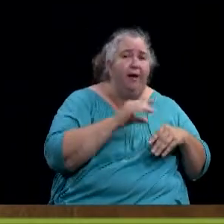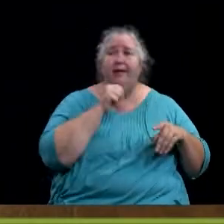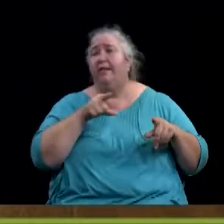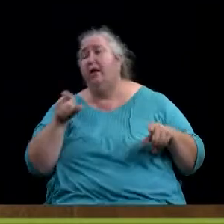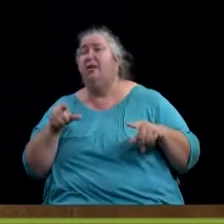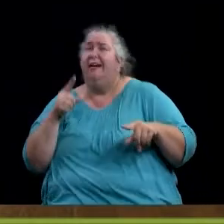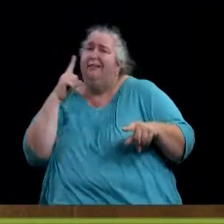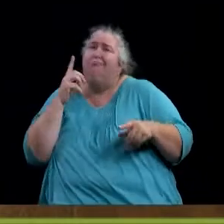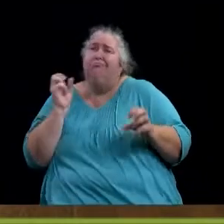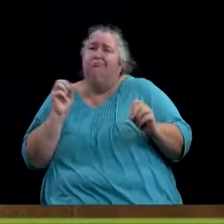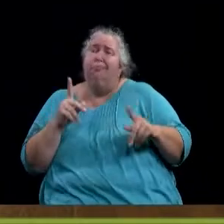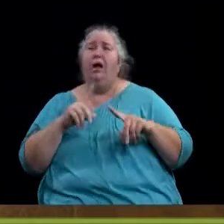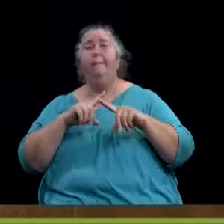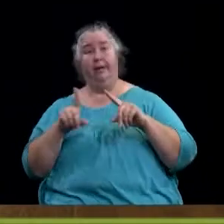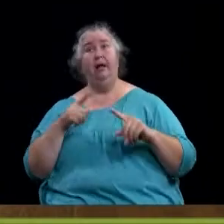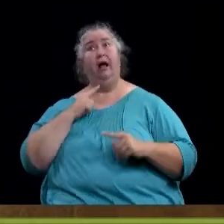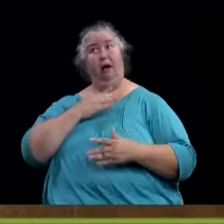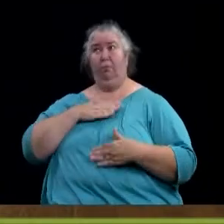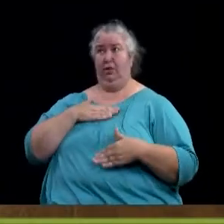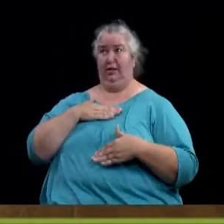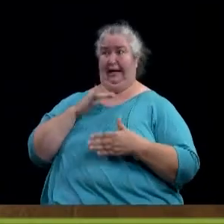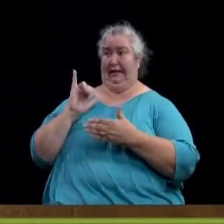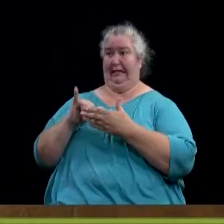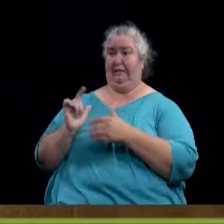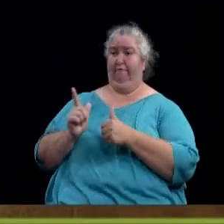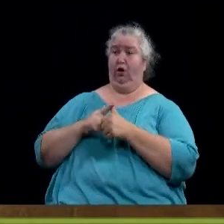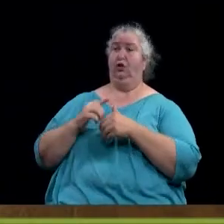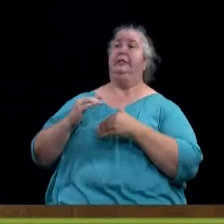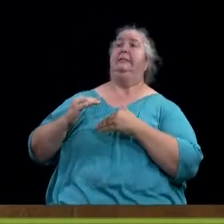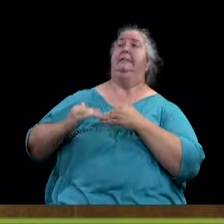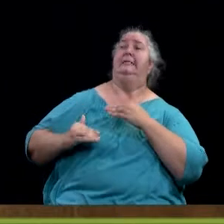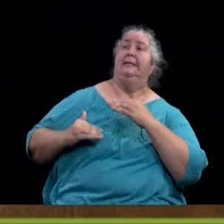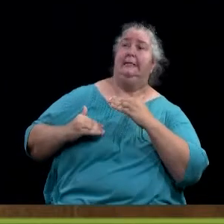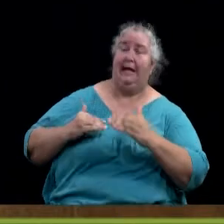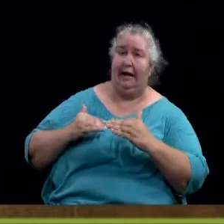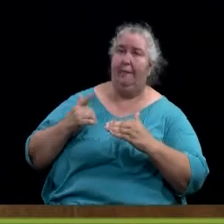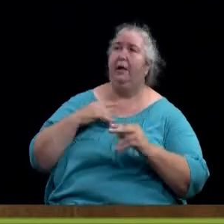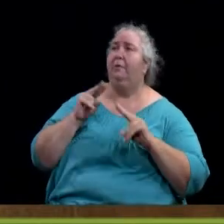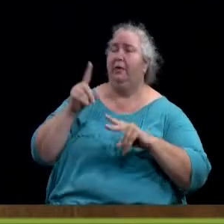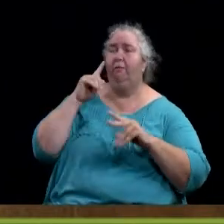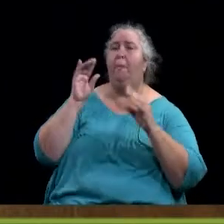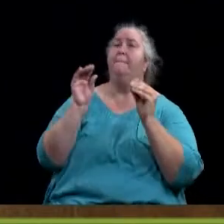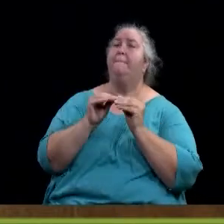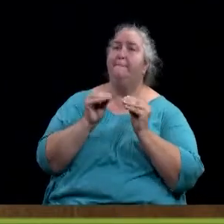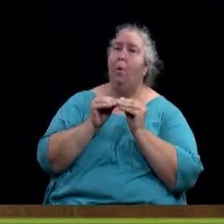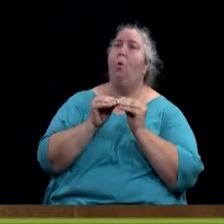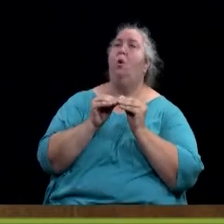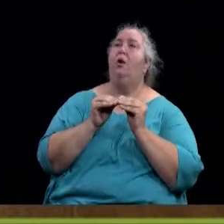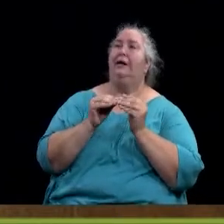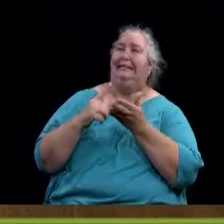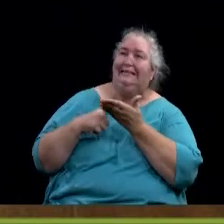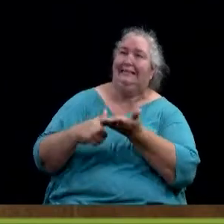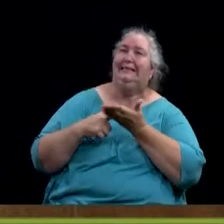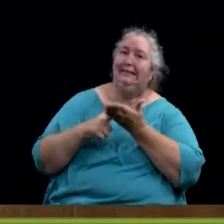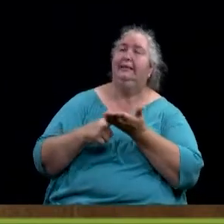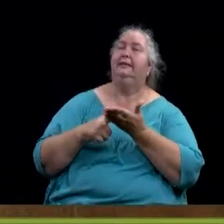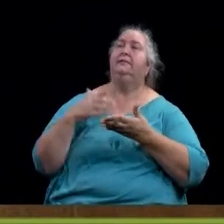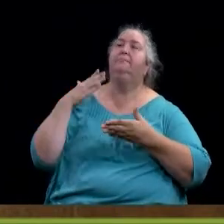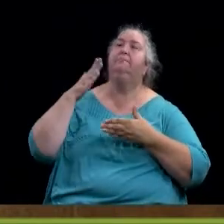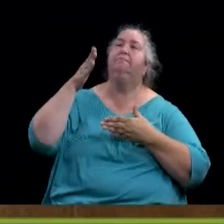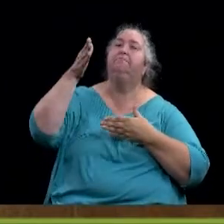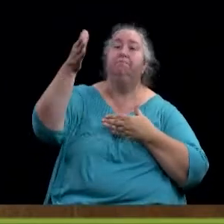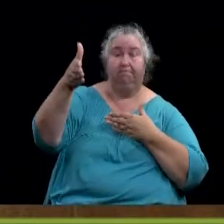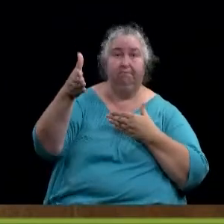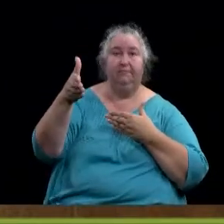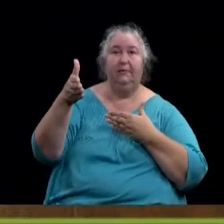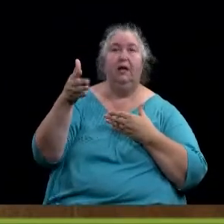step. I'm looking forward to more strategic discussions in the coming months as to other ways that we can further enhance and